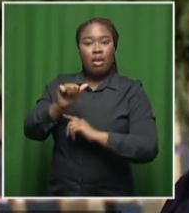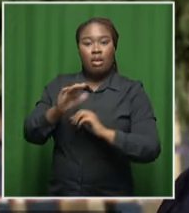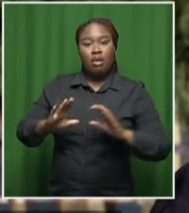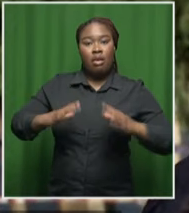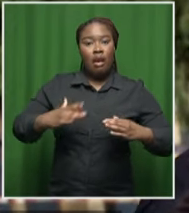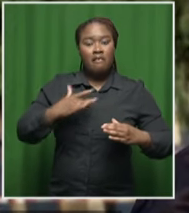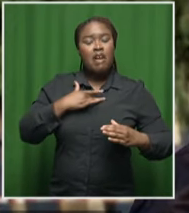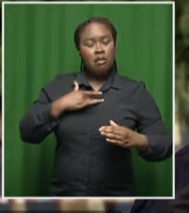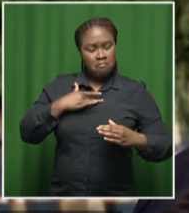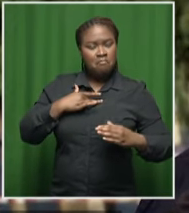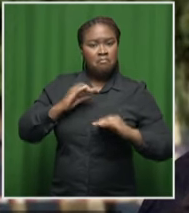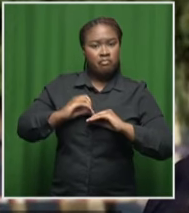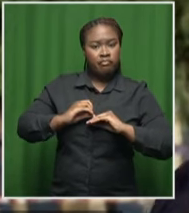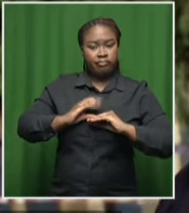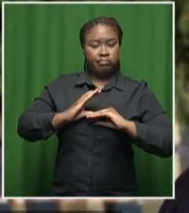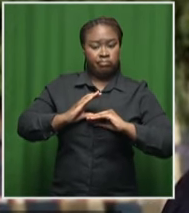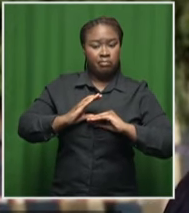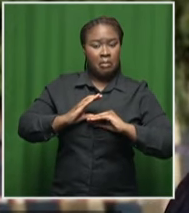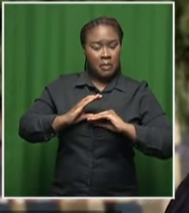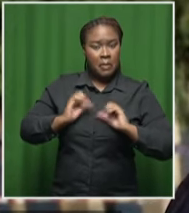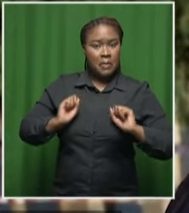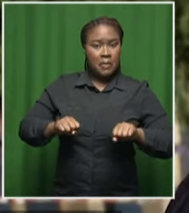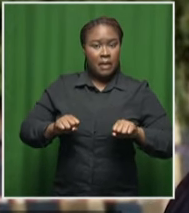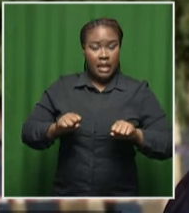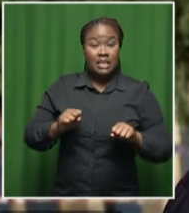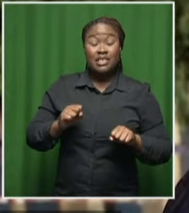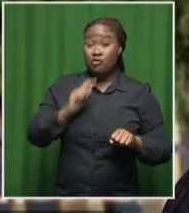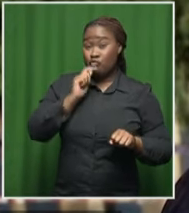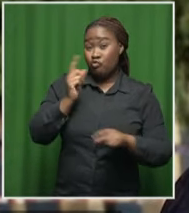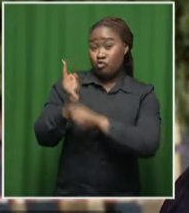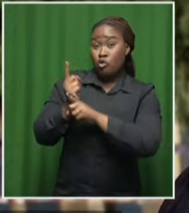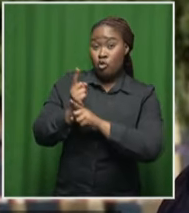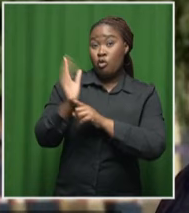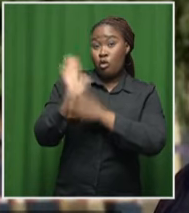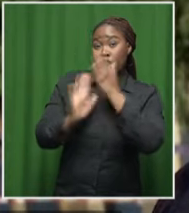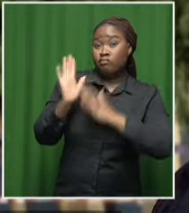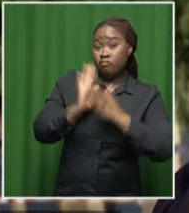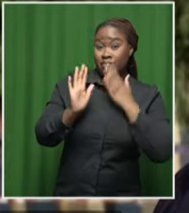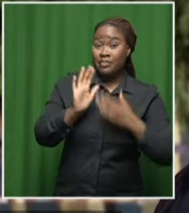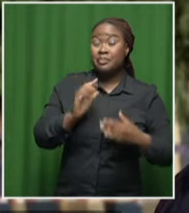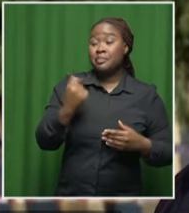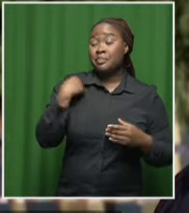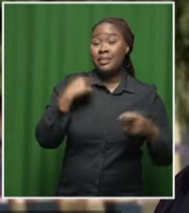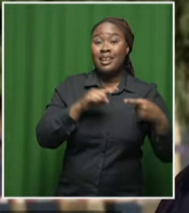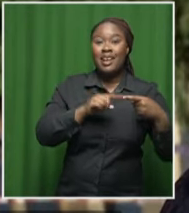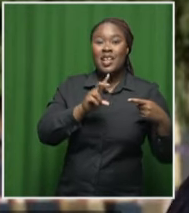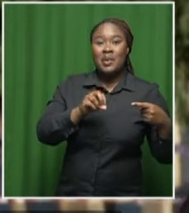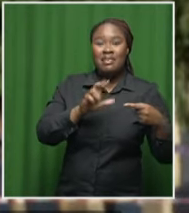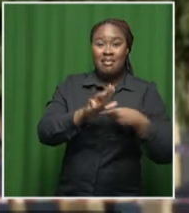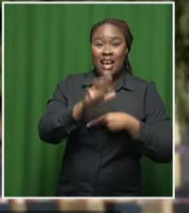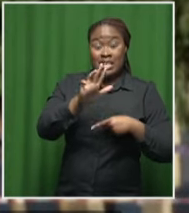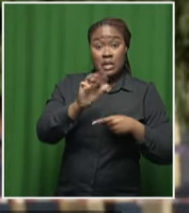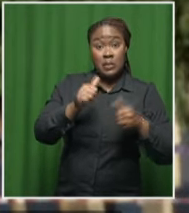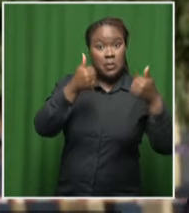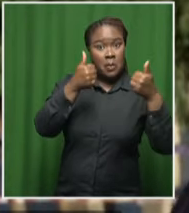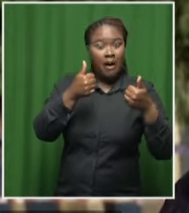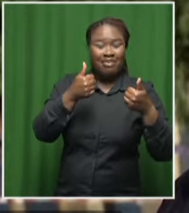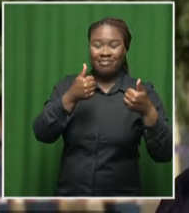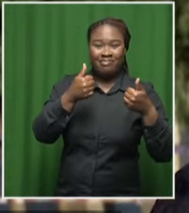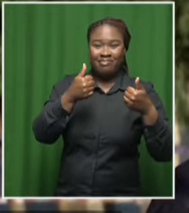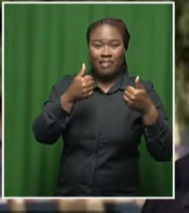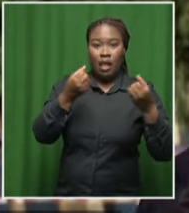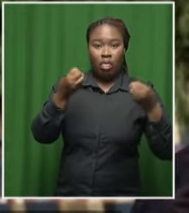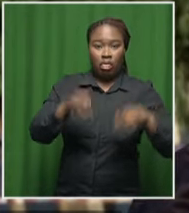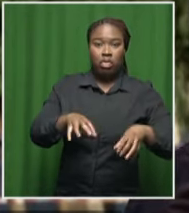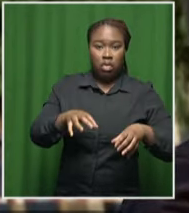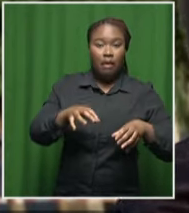confident right now. And you are right, 2019 wasn't a good election for us, you know, but we are motivated